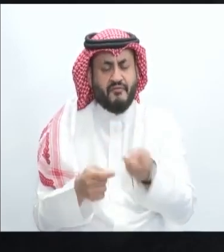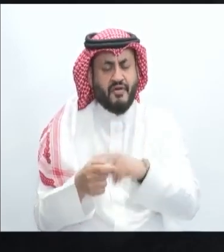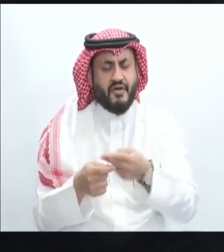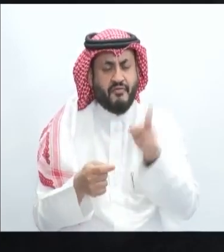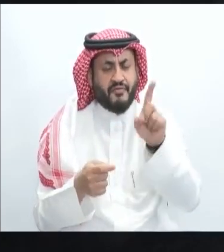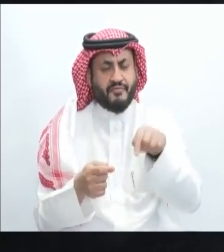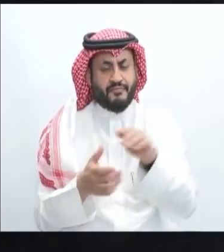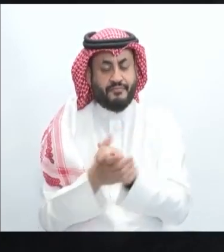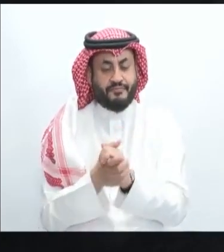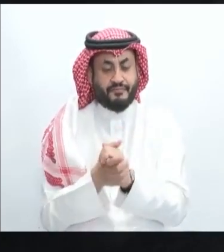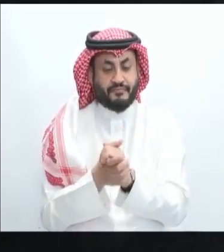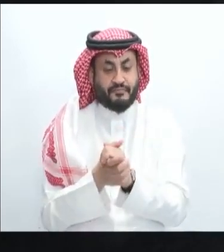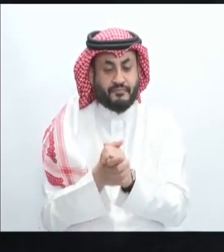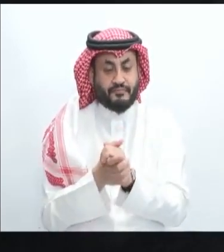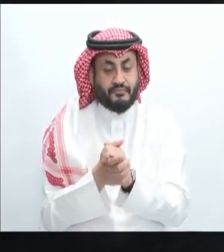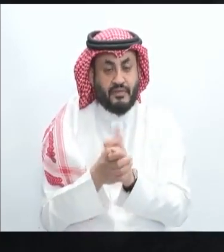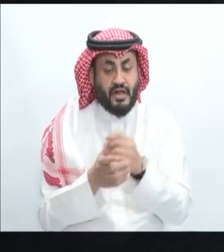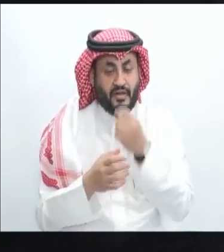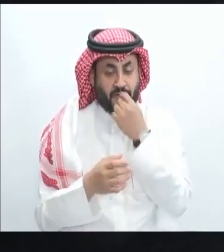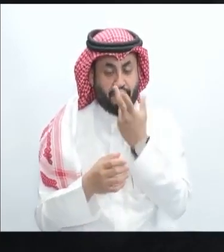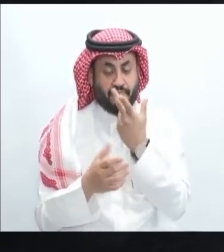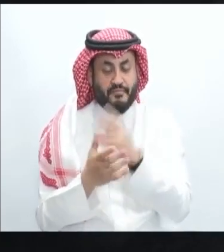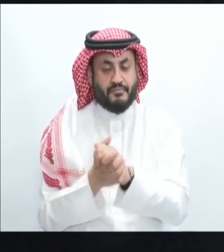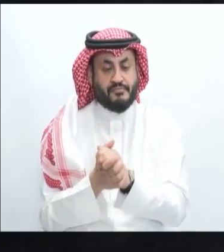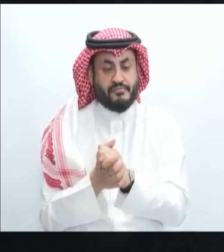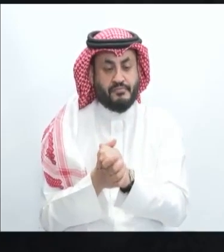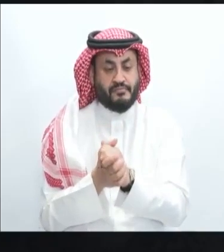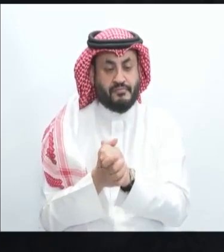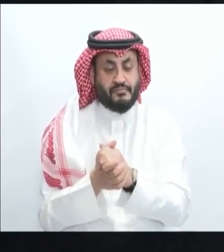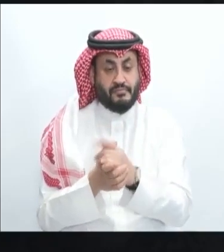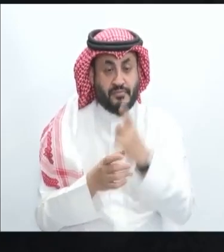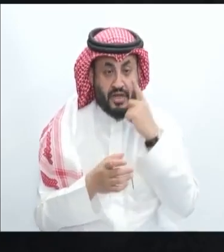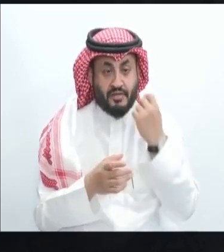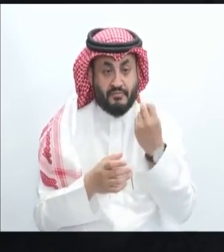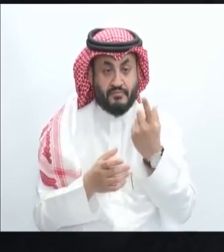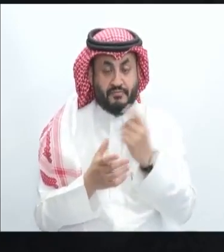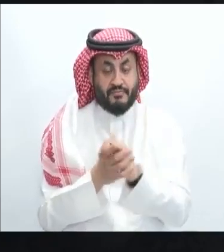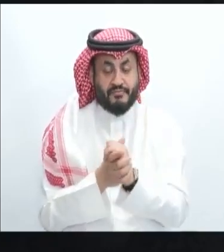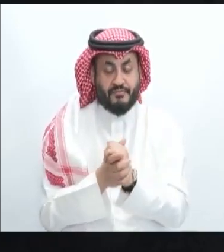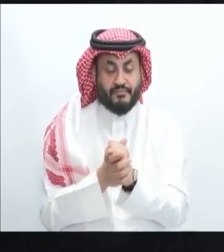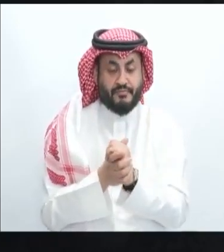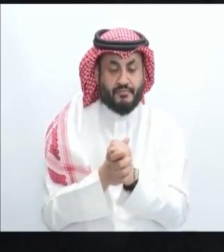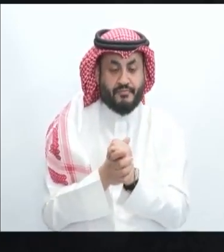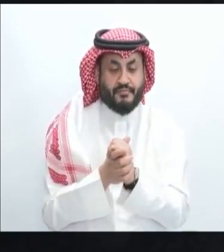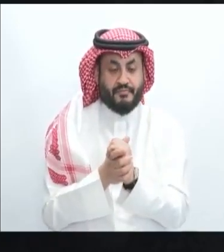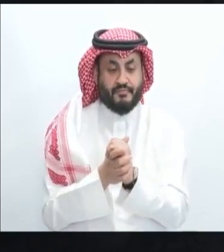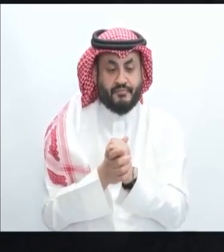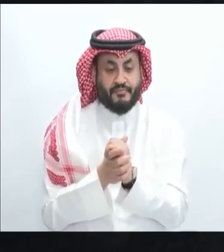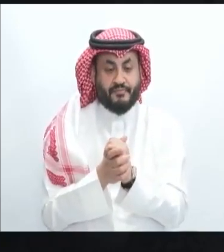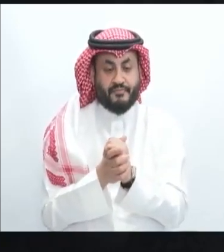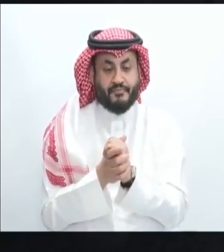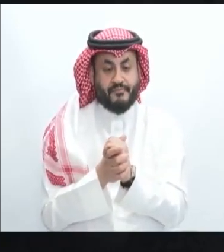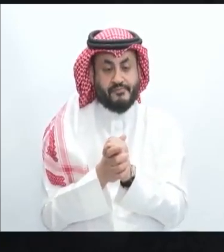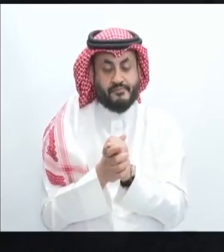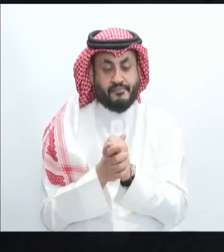day. This is will keep me fresh and also will have or preserve the